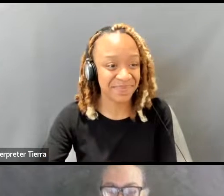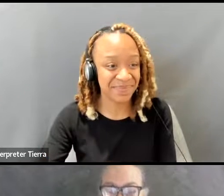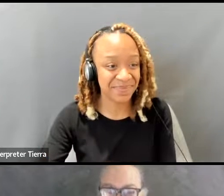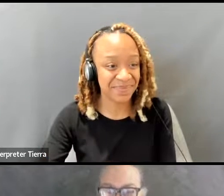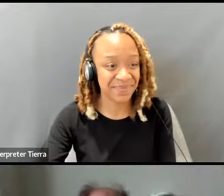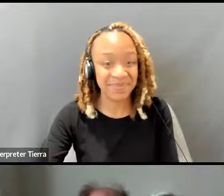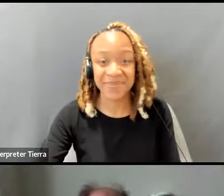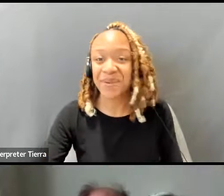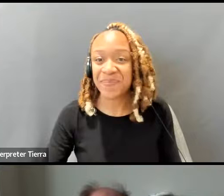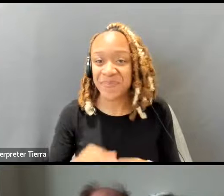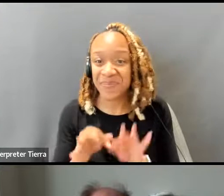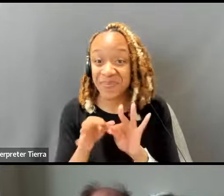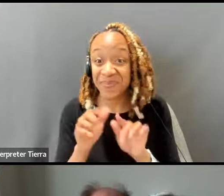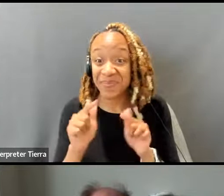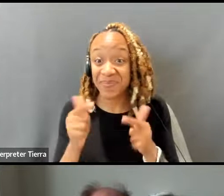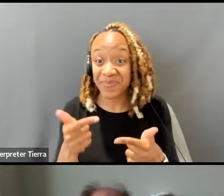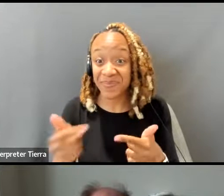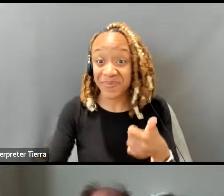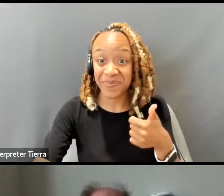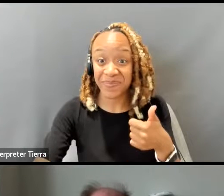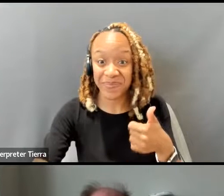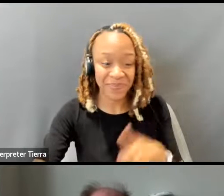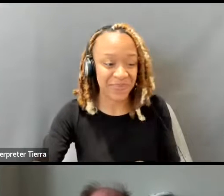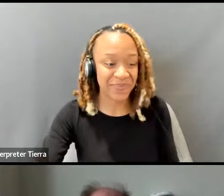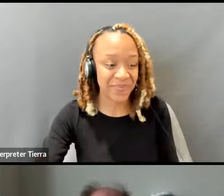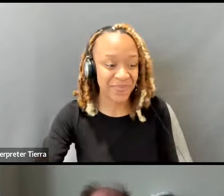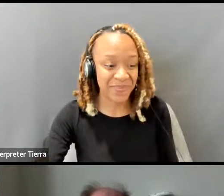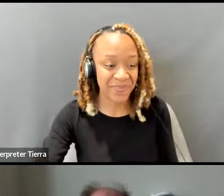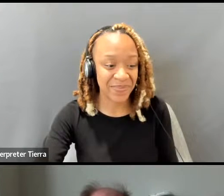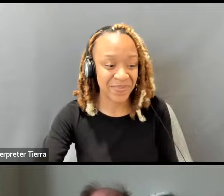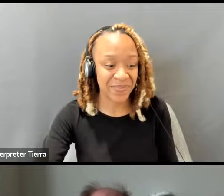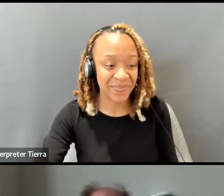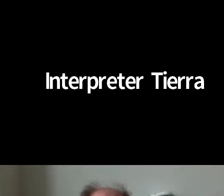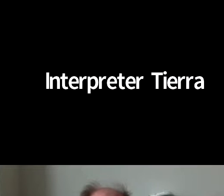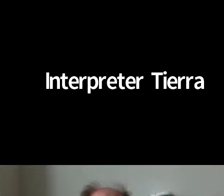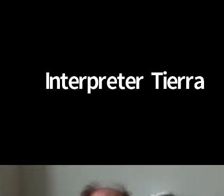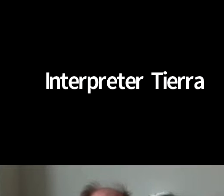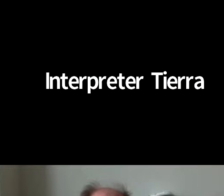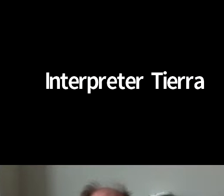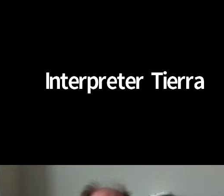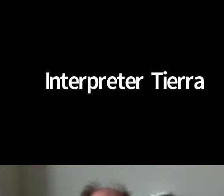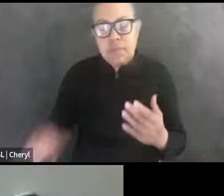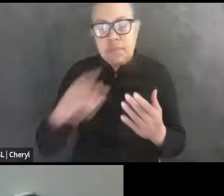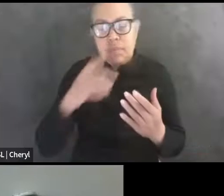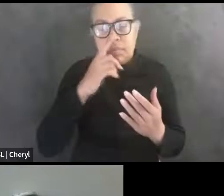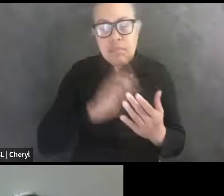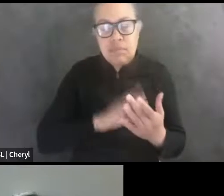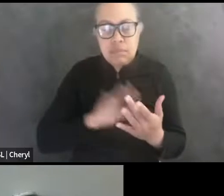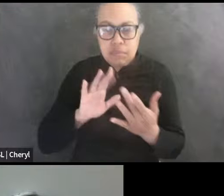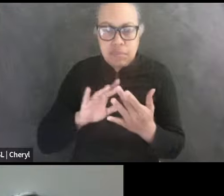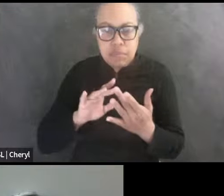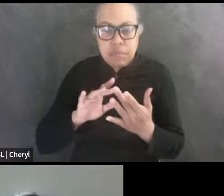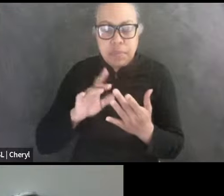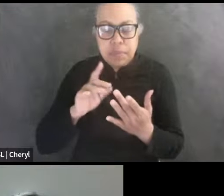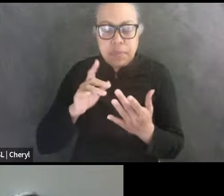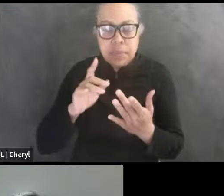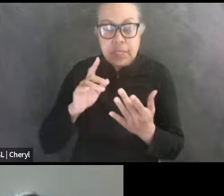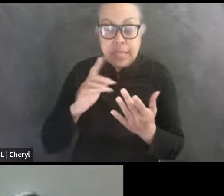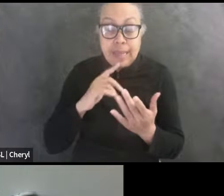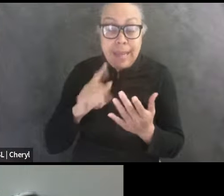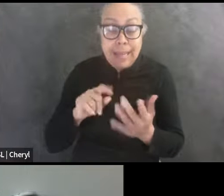taking into account the ANC schedule. The first time you would have an opportunity. Now they could do some groundwork this summer.